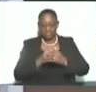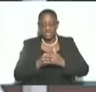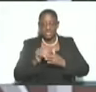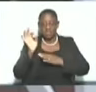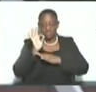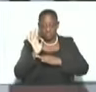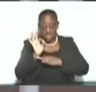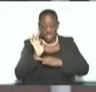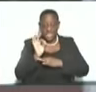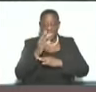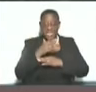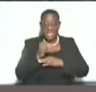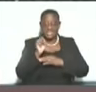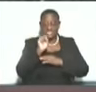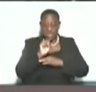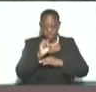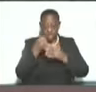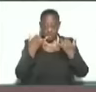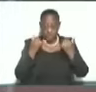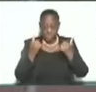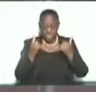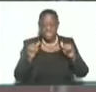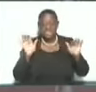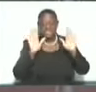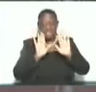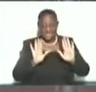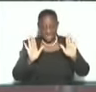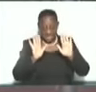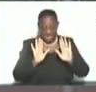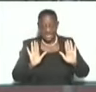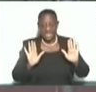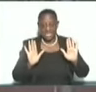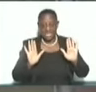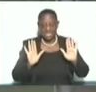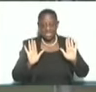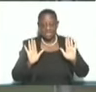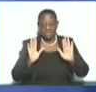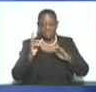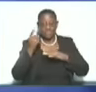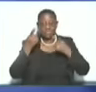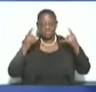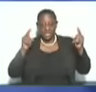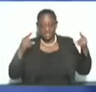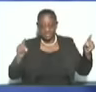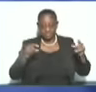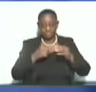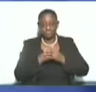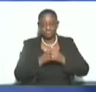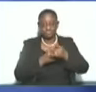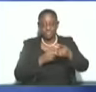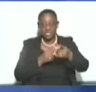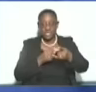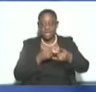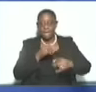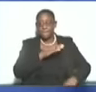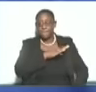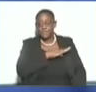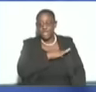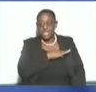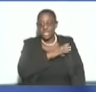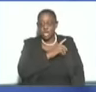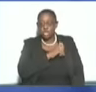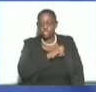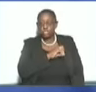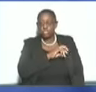with the championships on Sunday. Round robin format. Tournament technical director is Burkett Dorsett. We